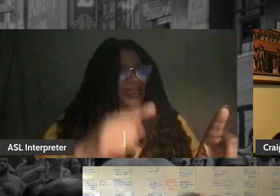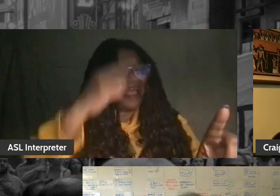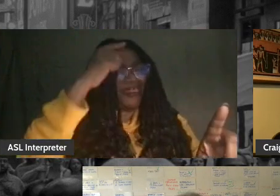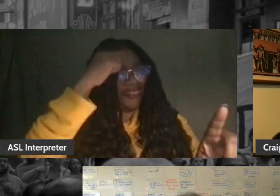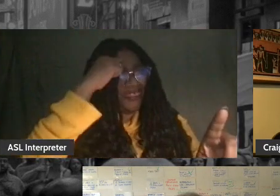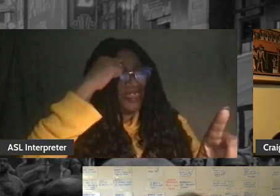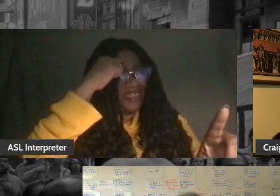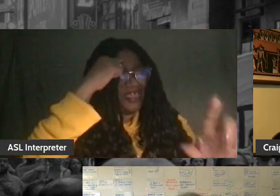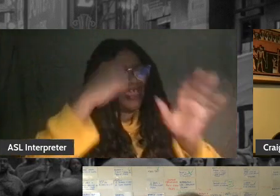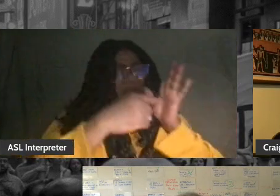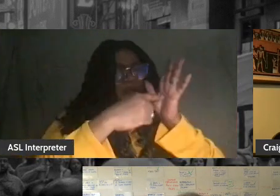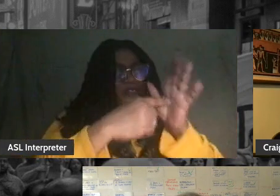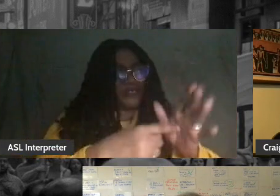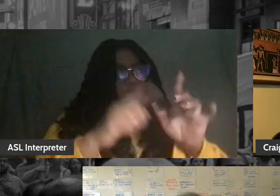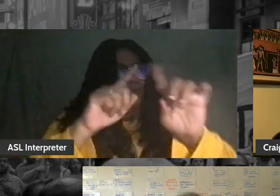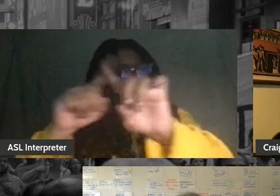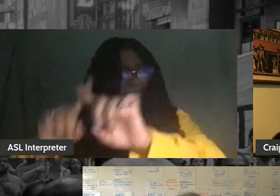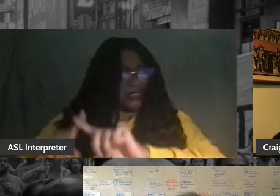makes a difference